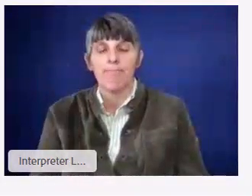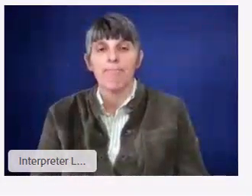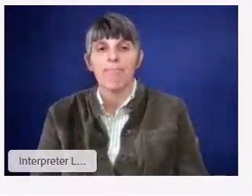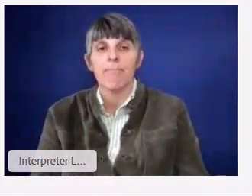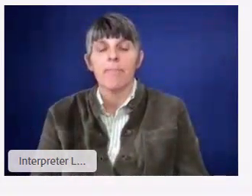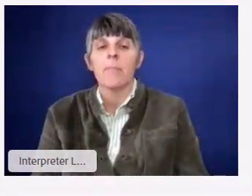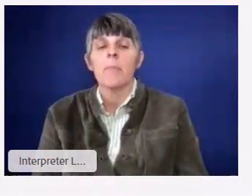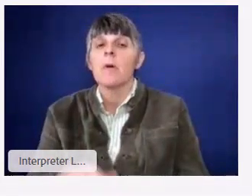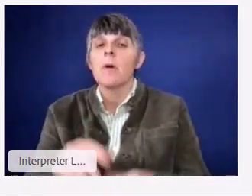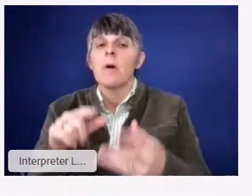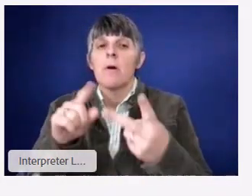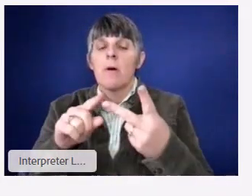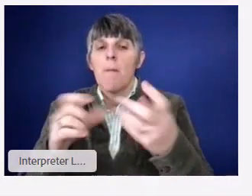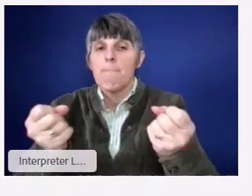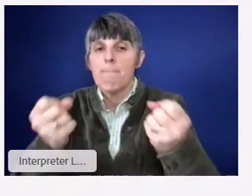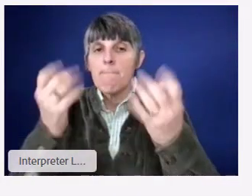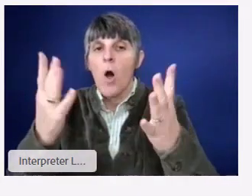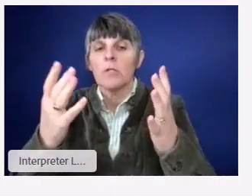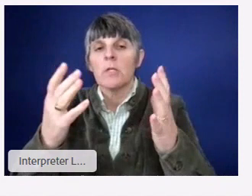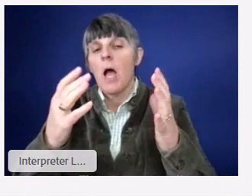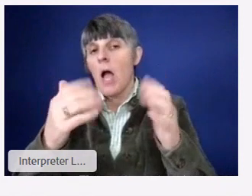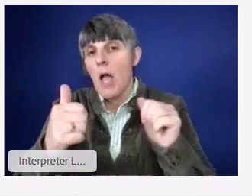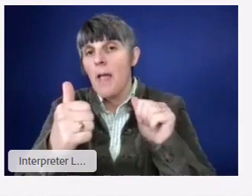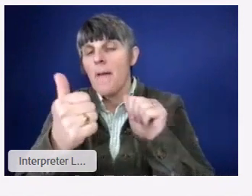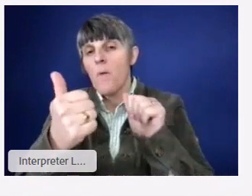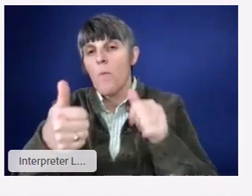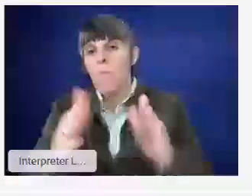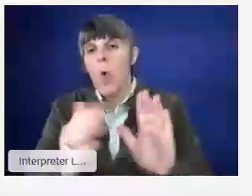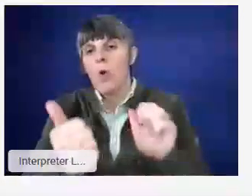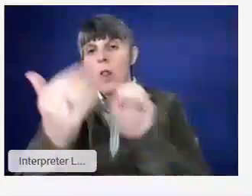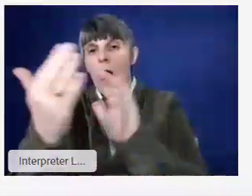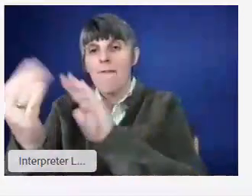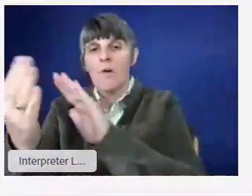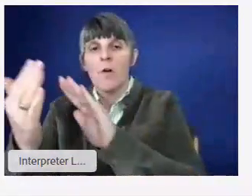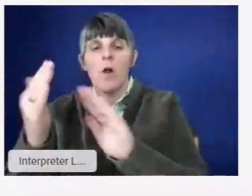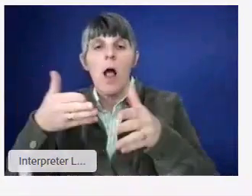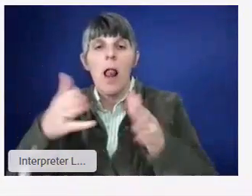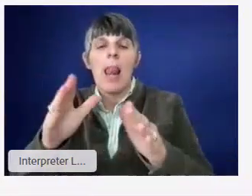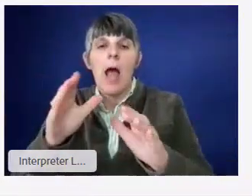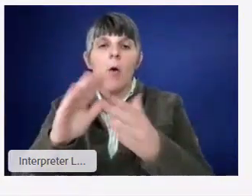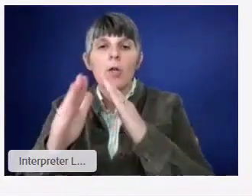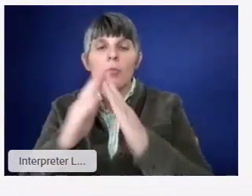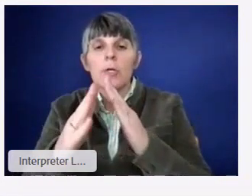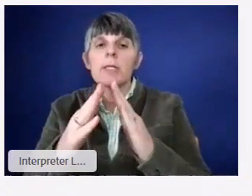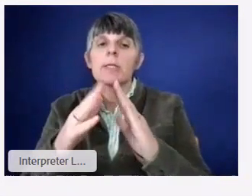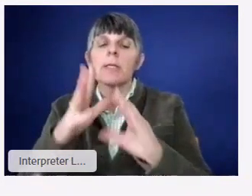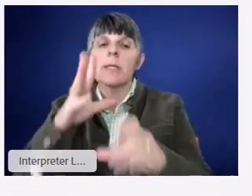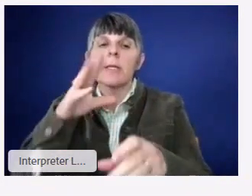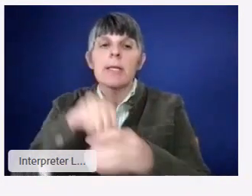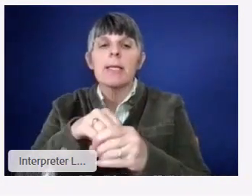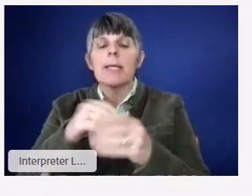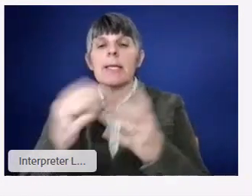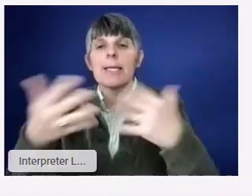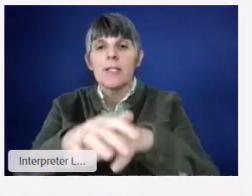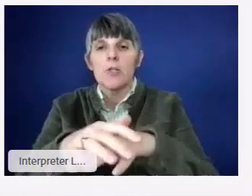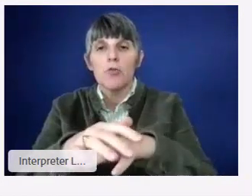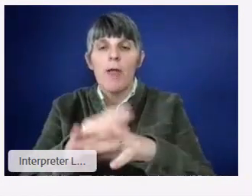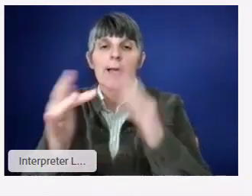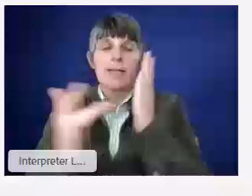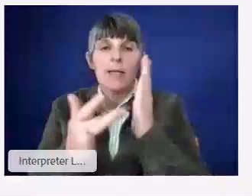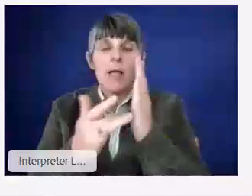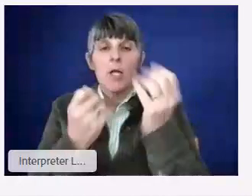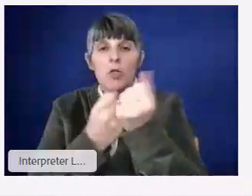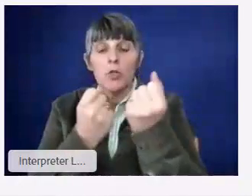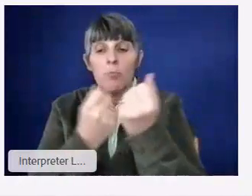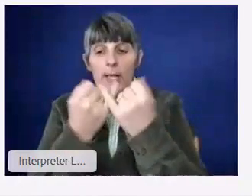is a multimodal effort aimed at enabling communities to demonstrate integrated technology deployment, supporting